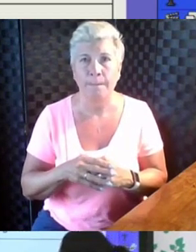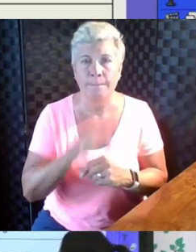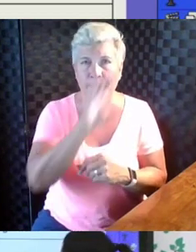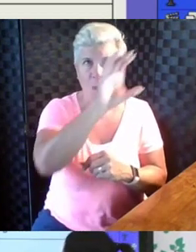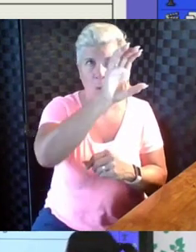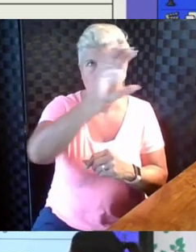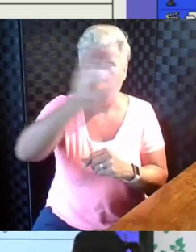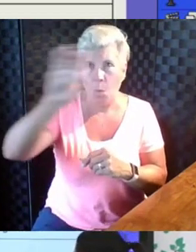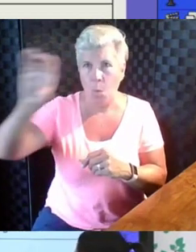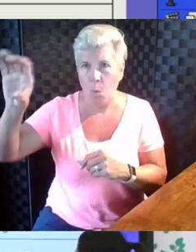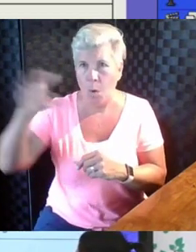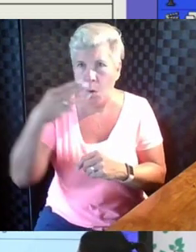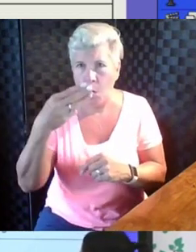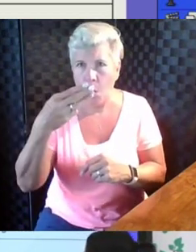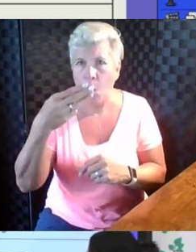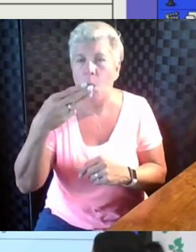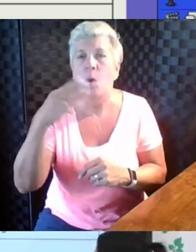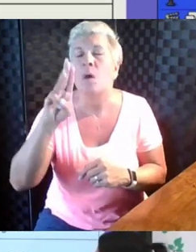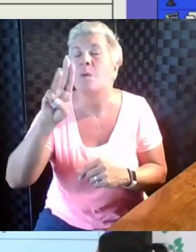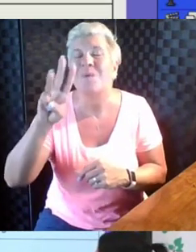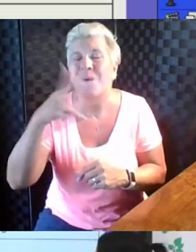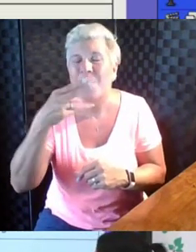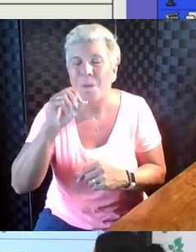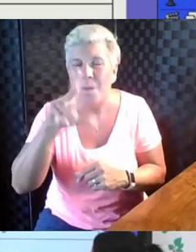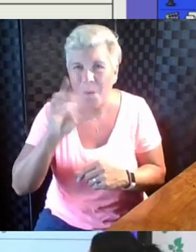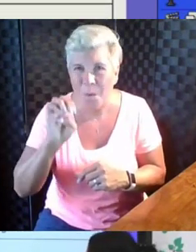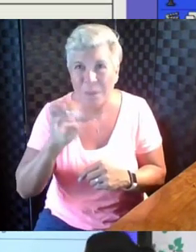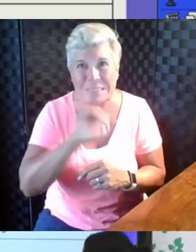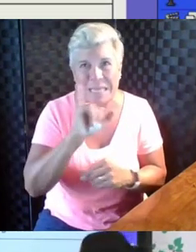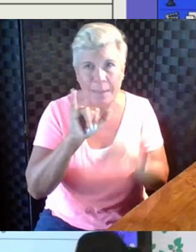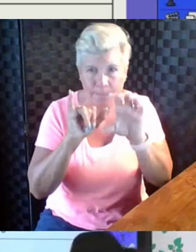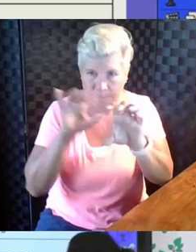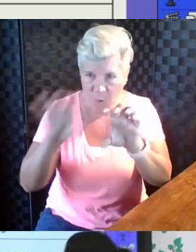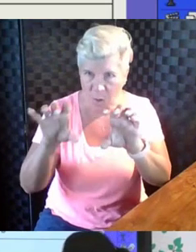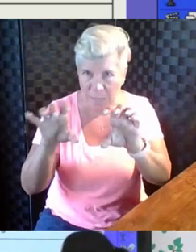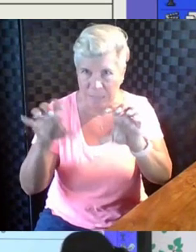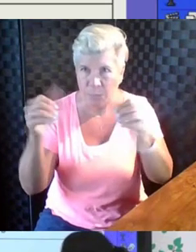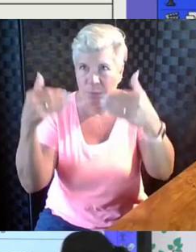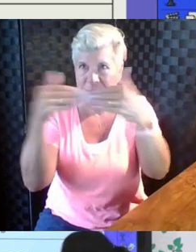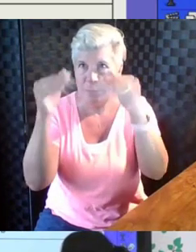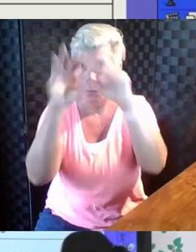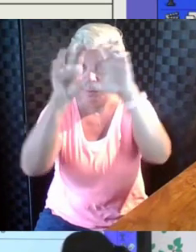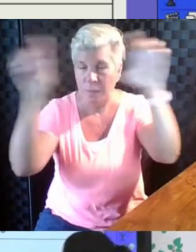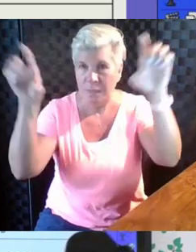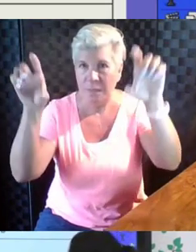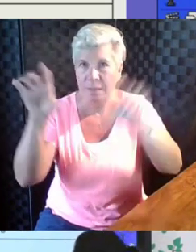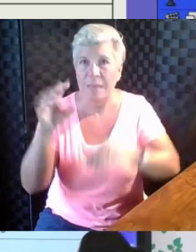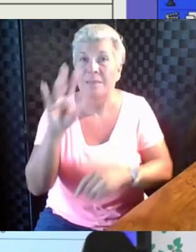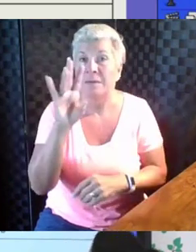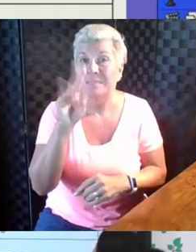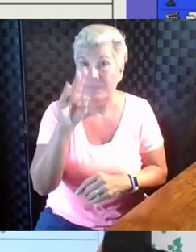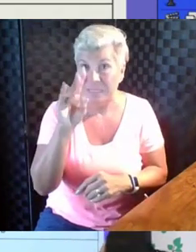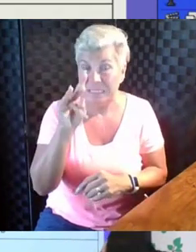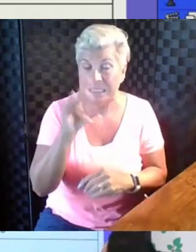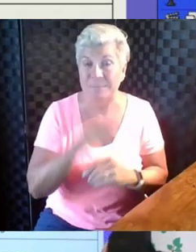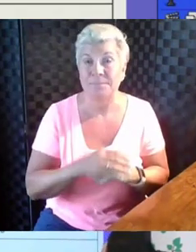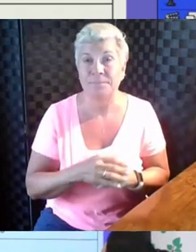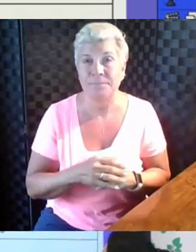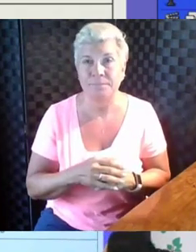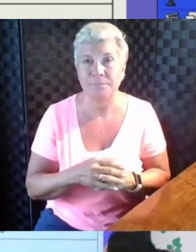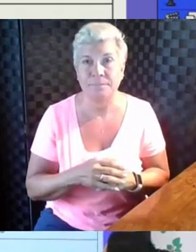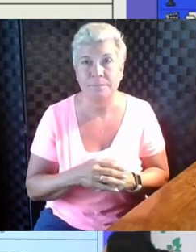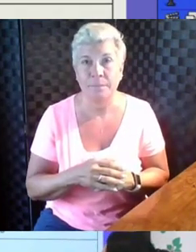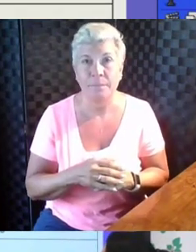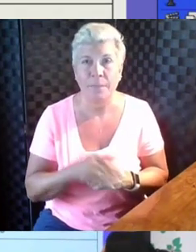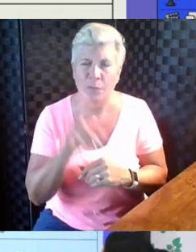Our whole is going to be the same as our parts. That's why it's the same length. And there's 17.